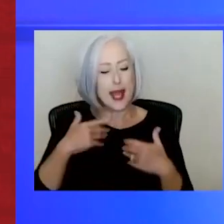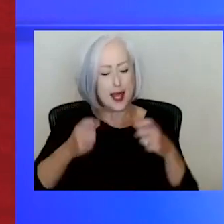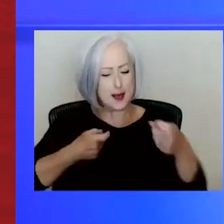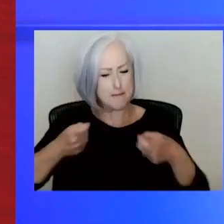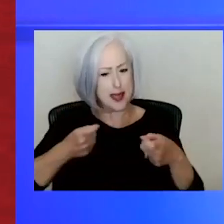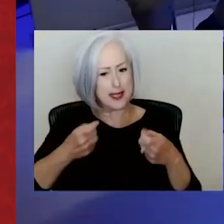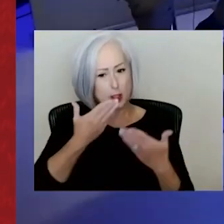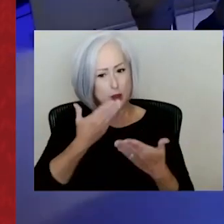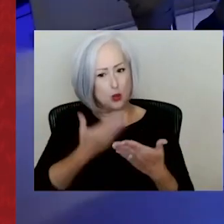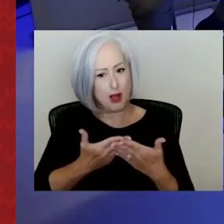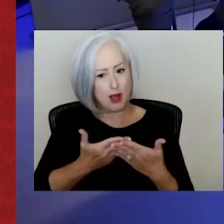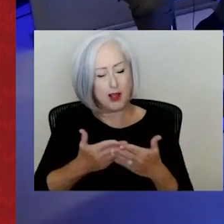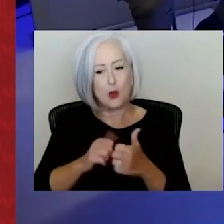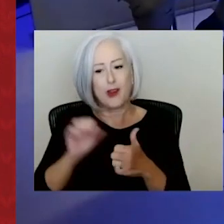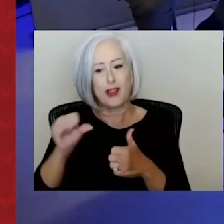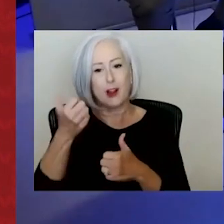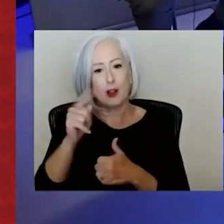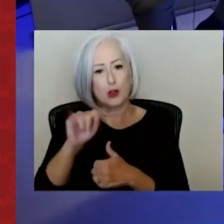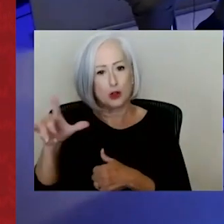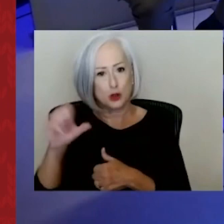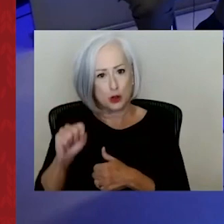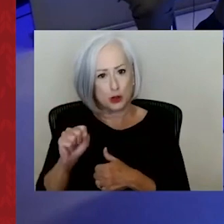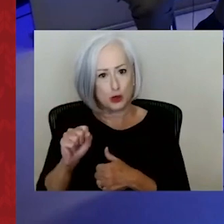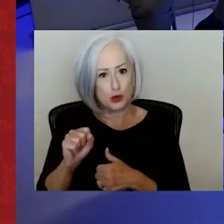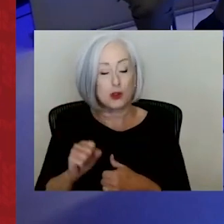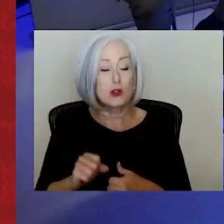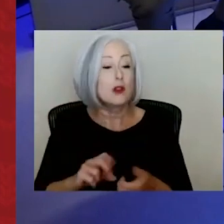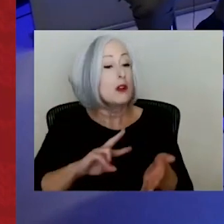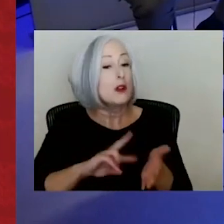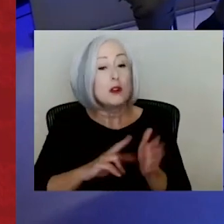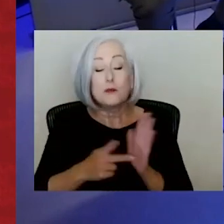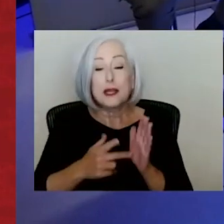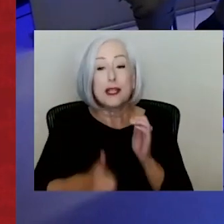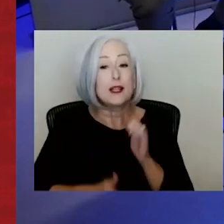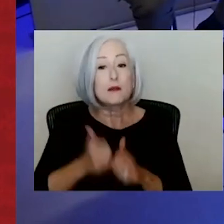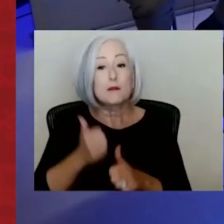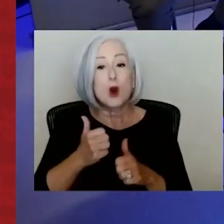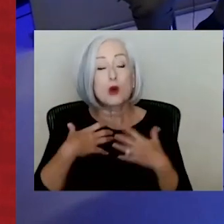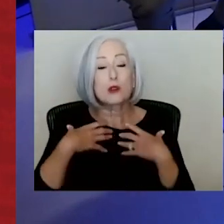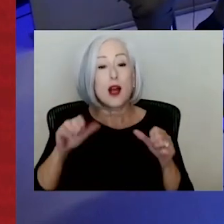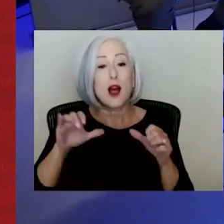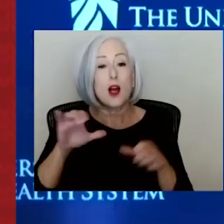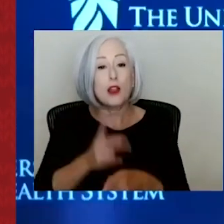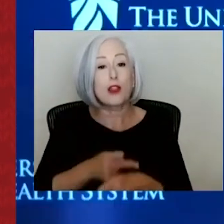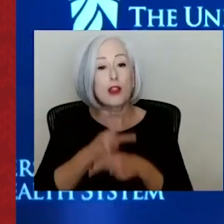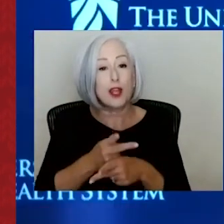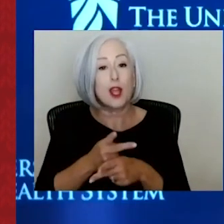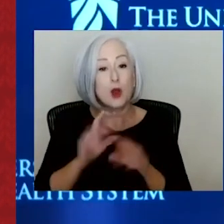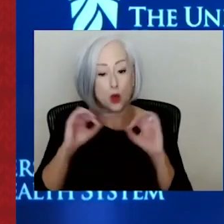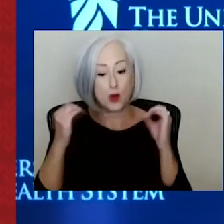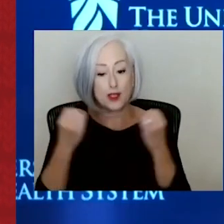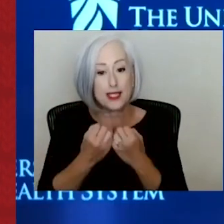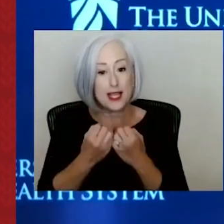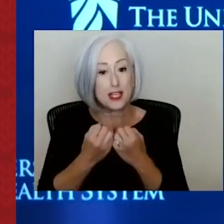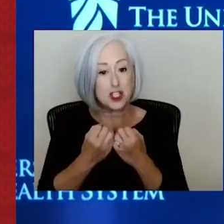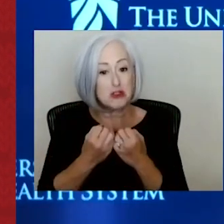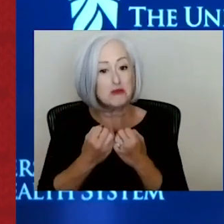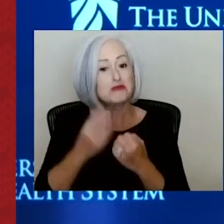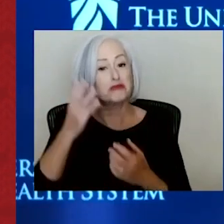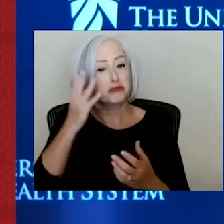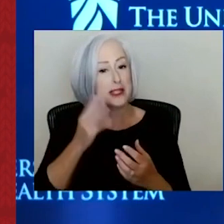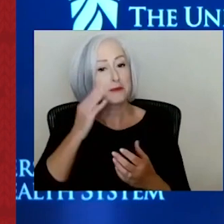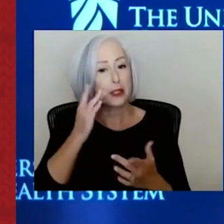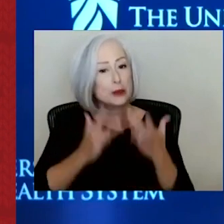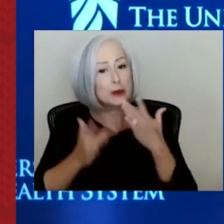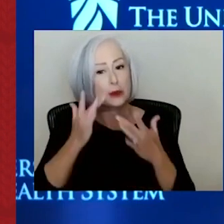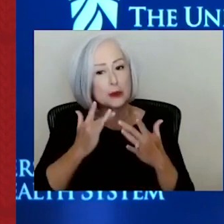most healthcare organizations are not immune to drug shortages. In fact, 90% of hospitals say they've experienced at least one